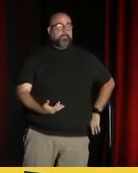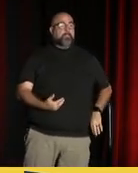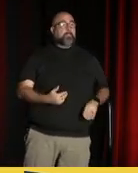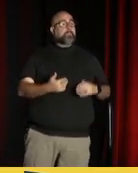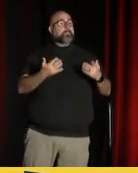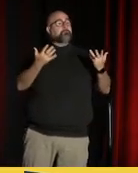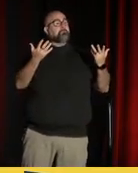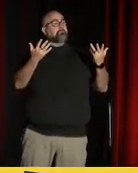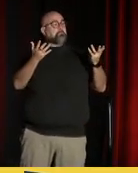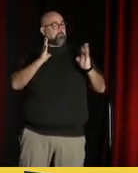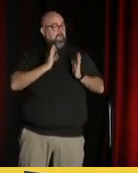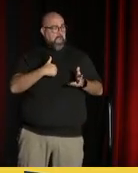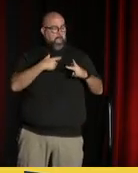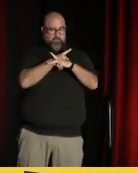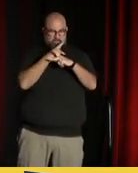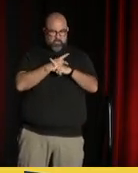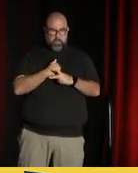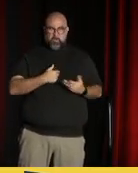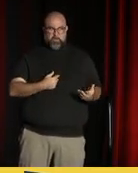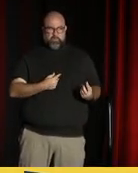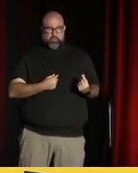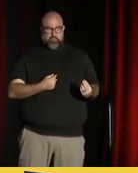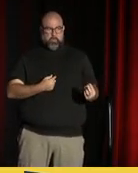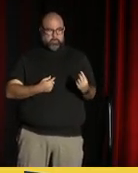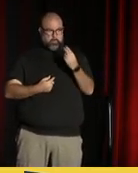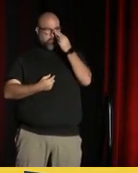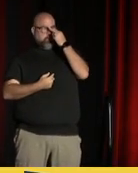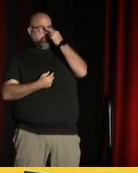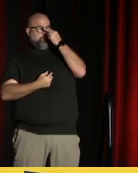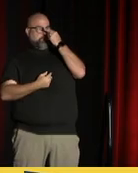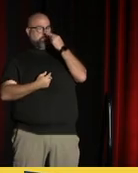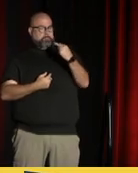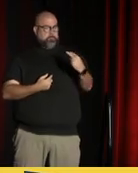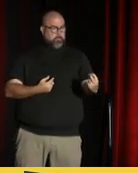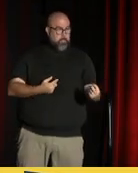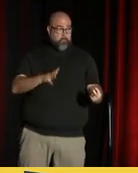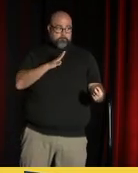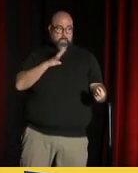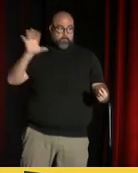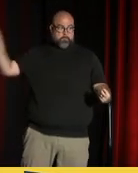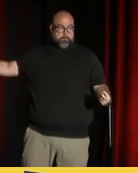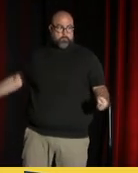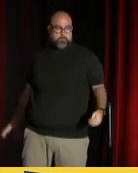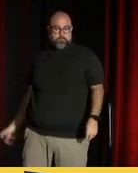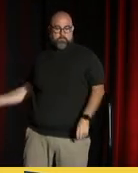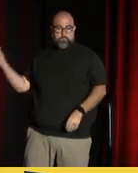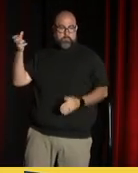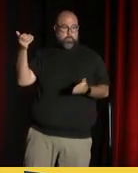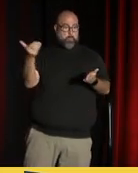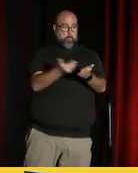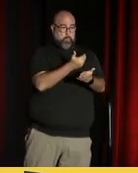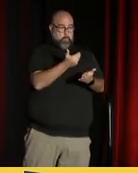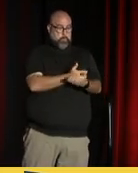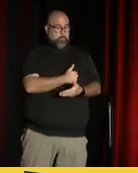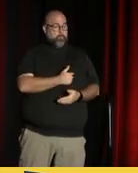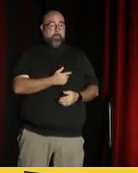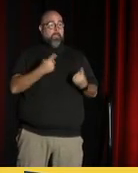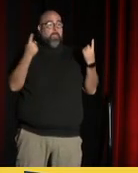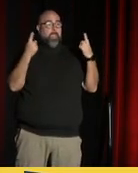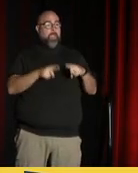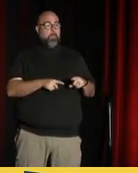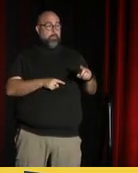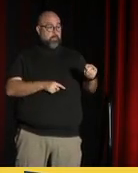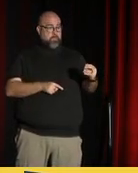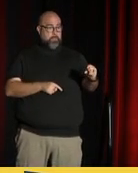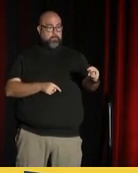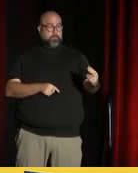But I couldn't figure out what that was. So I thought, all right, let me reach for a different trick. And before I reached for the different trick, Thomas looked